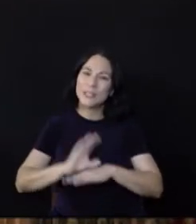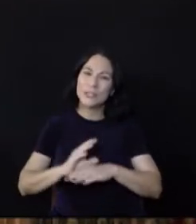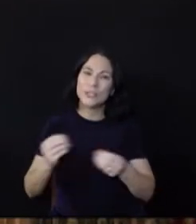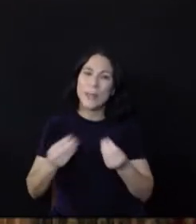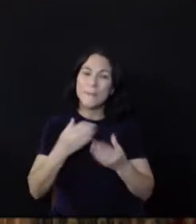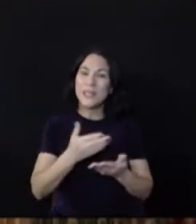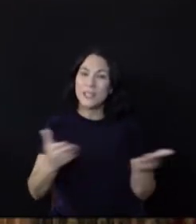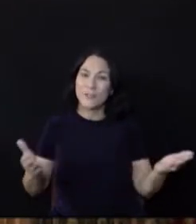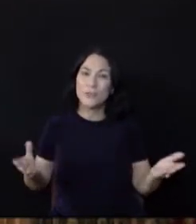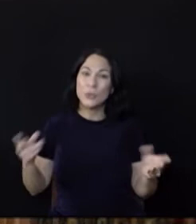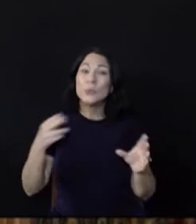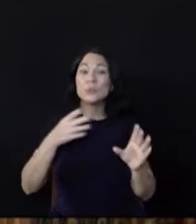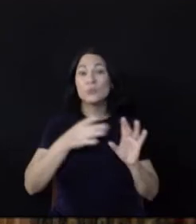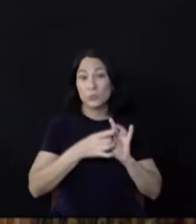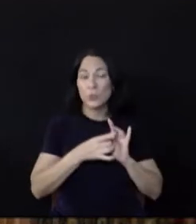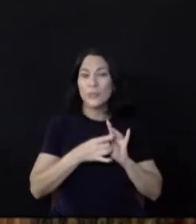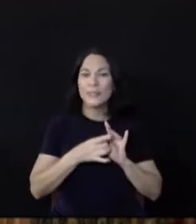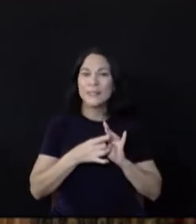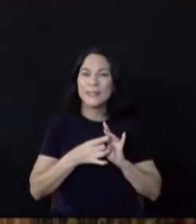who are joining us